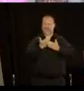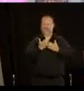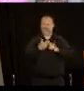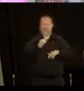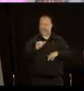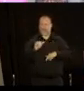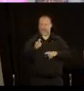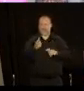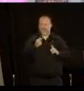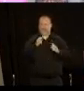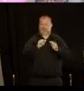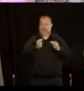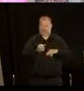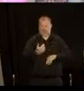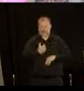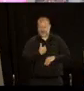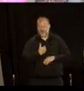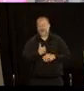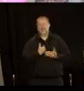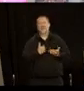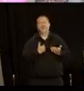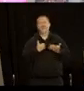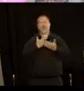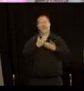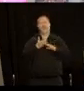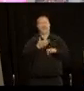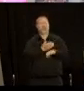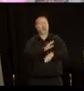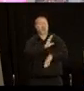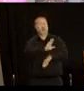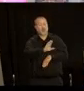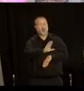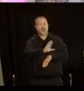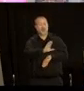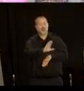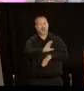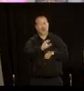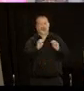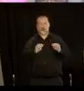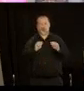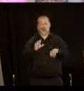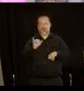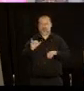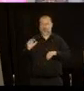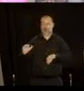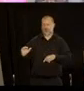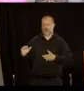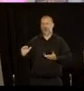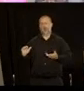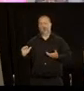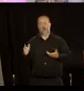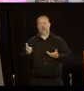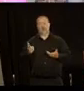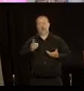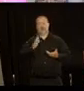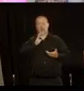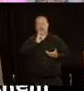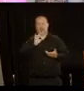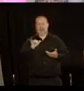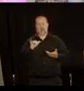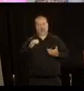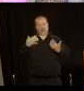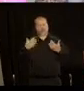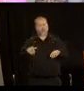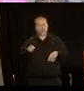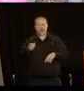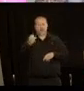from whatever the harm might be and help improve the potential of that child. And talk about value, right? Can